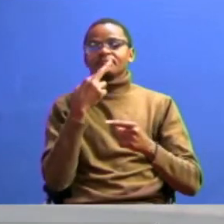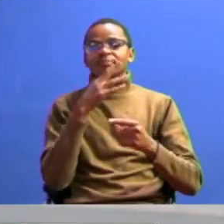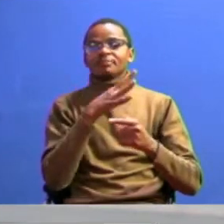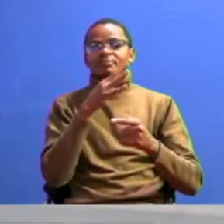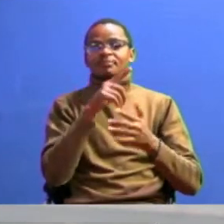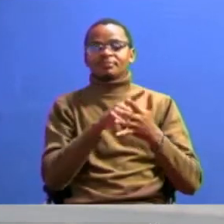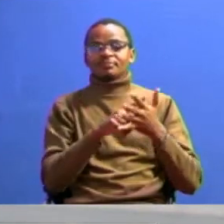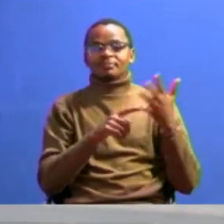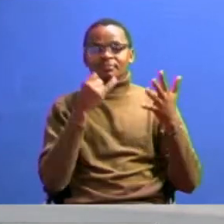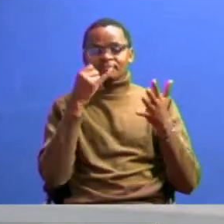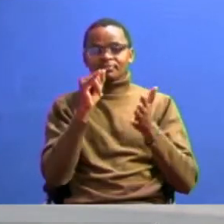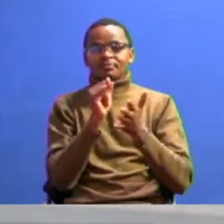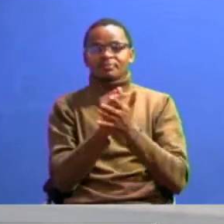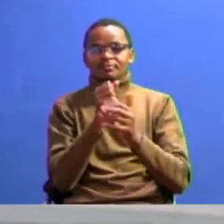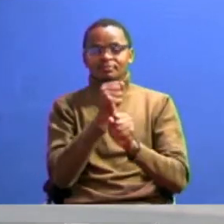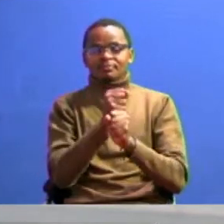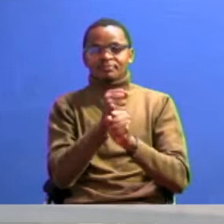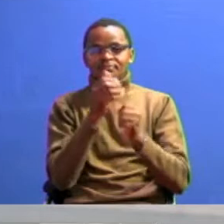what is it that you do.